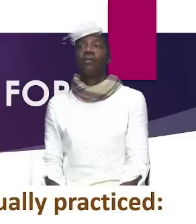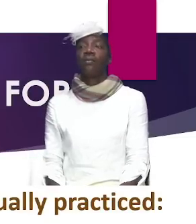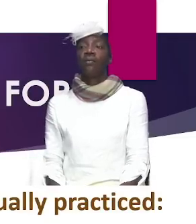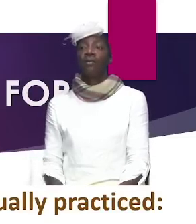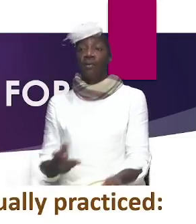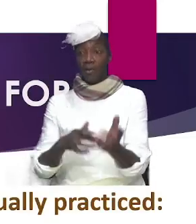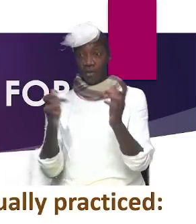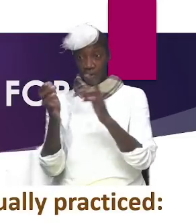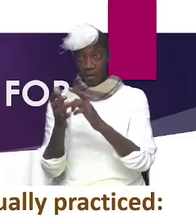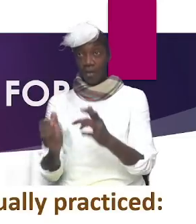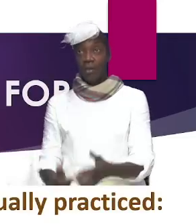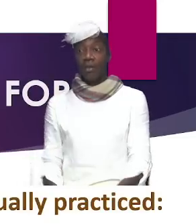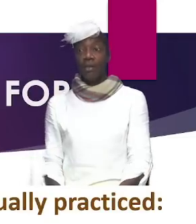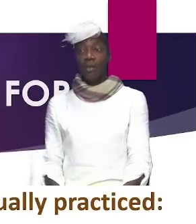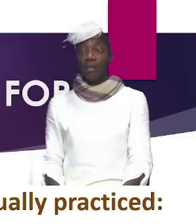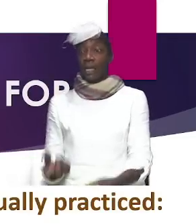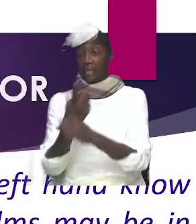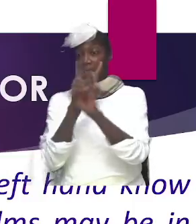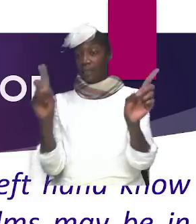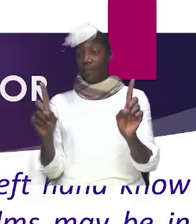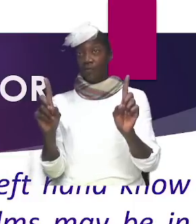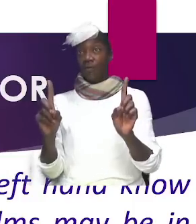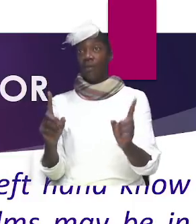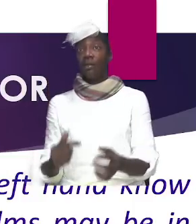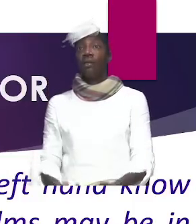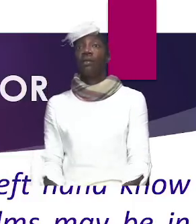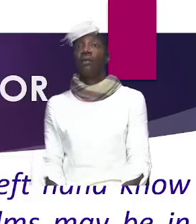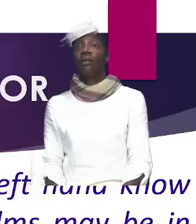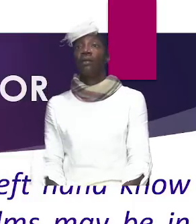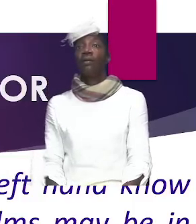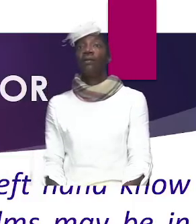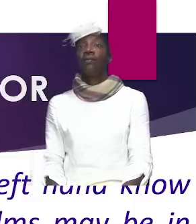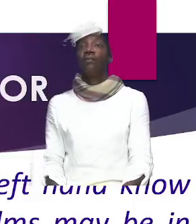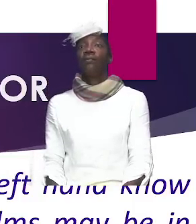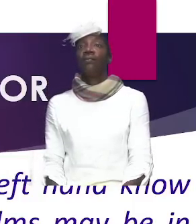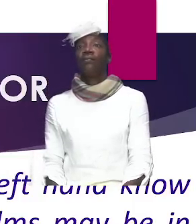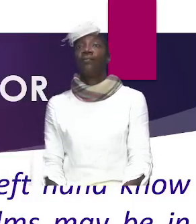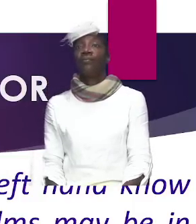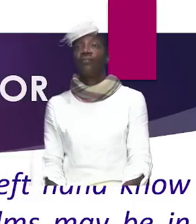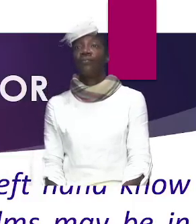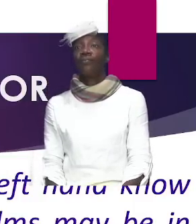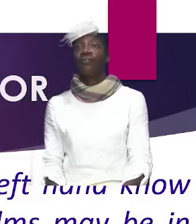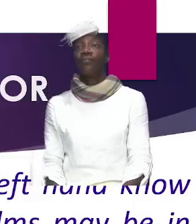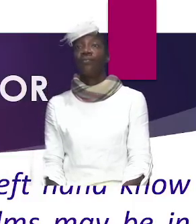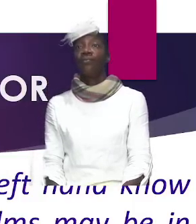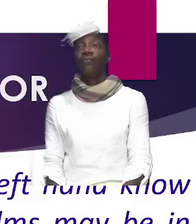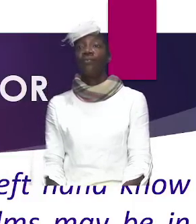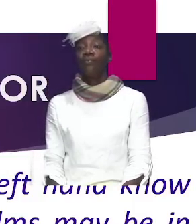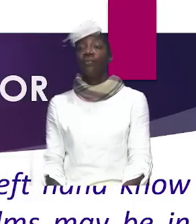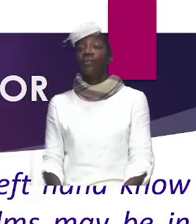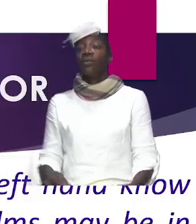for him, it is different. He wants, when